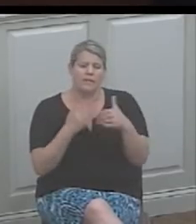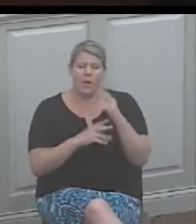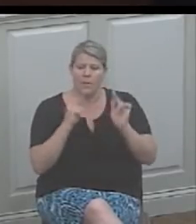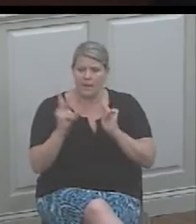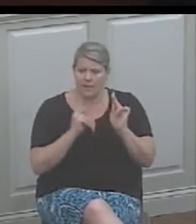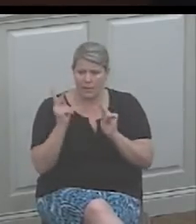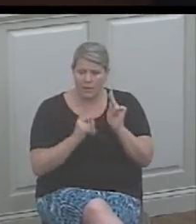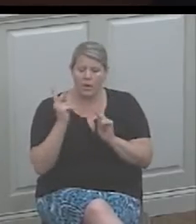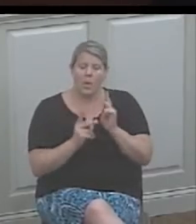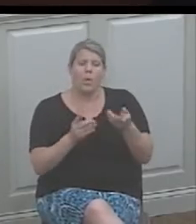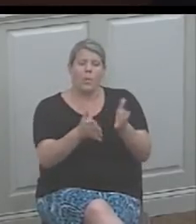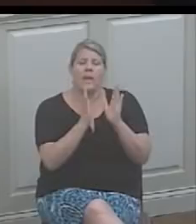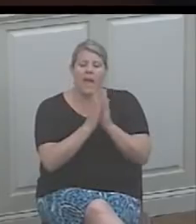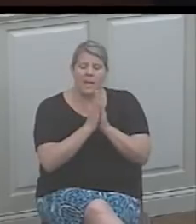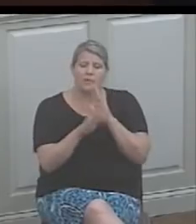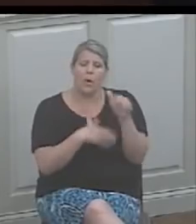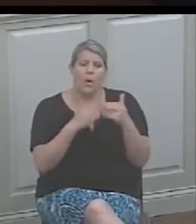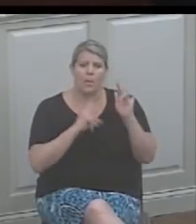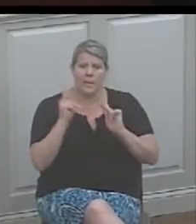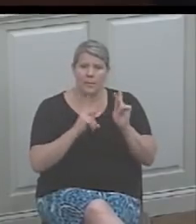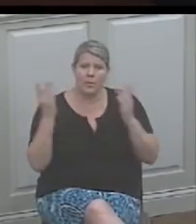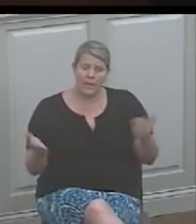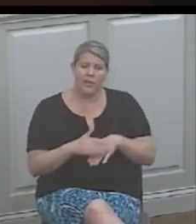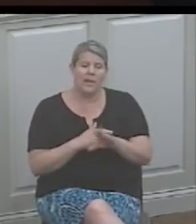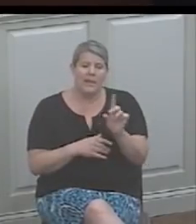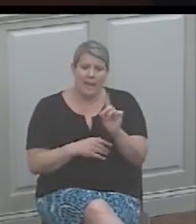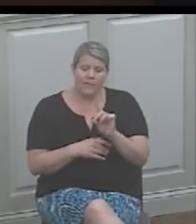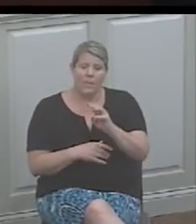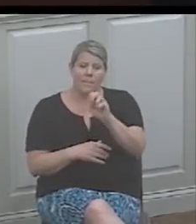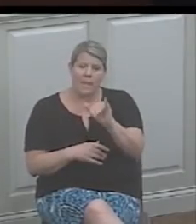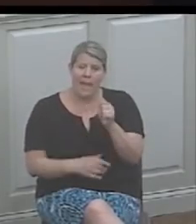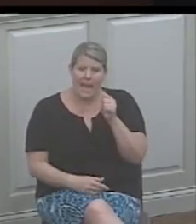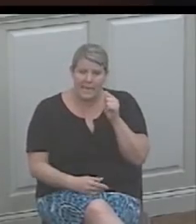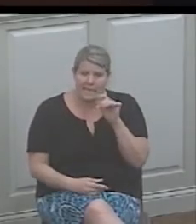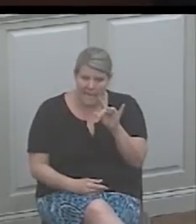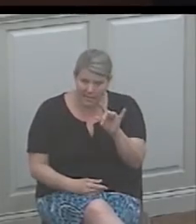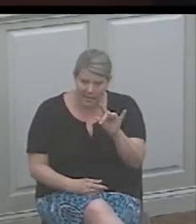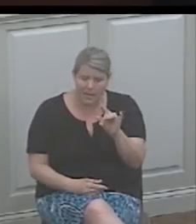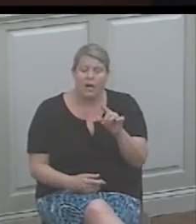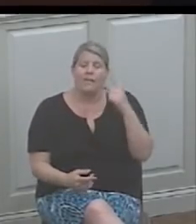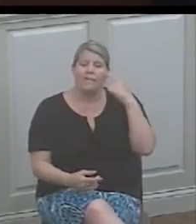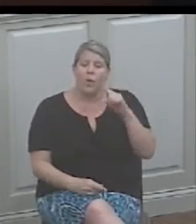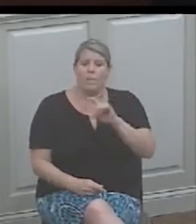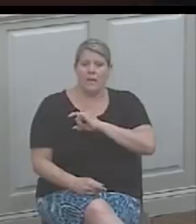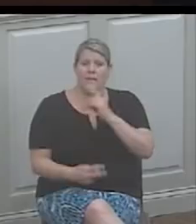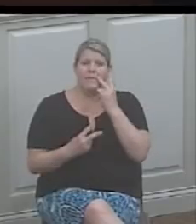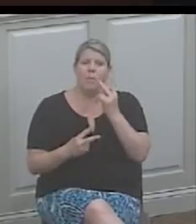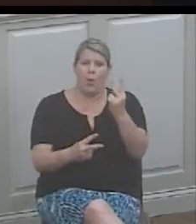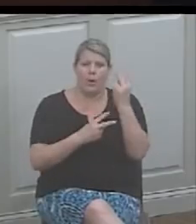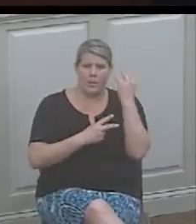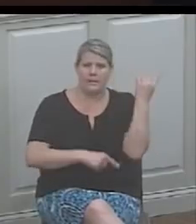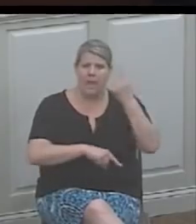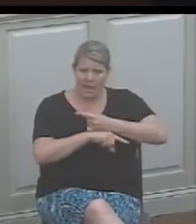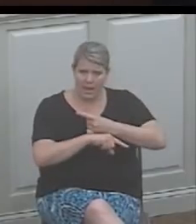of Danville to observe May 18th as Peace Officers Memorial Day in honor of those law enforcement officers who, through